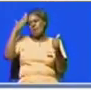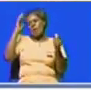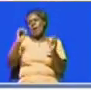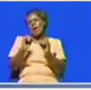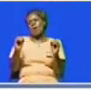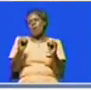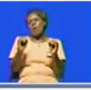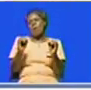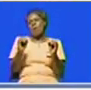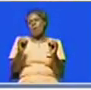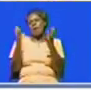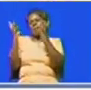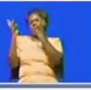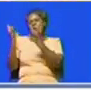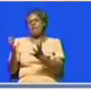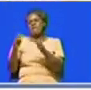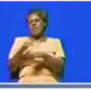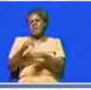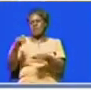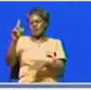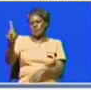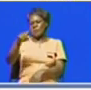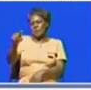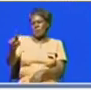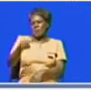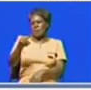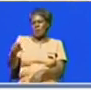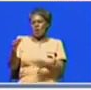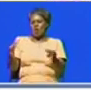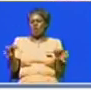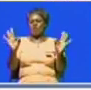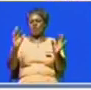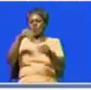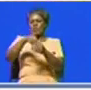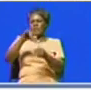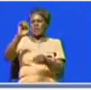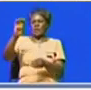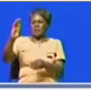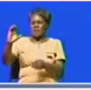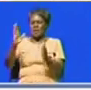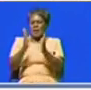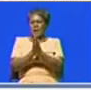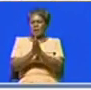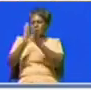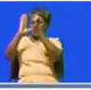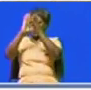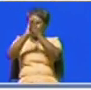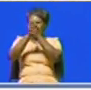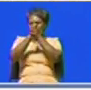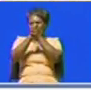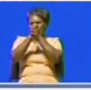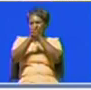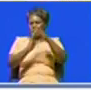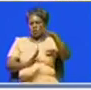the gravity of the issues we raised, including illegalities by officials within IBC and by Jubilee